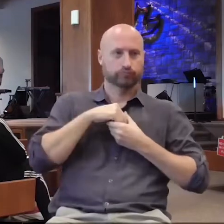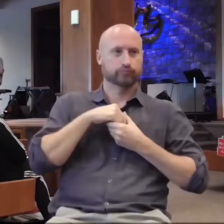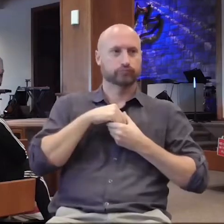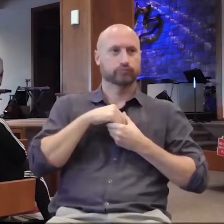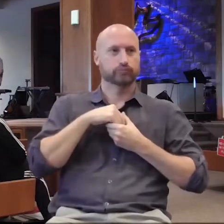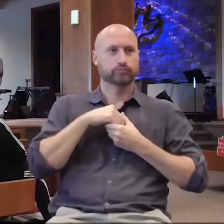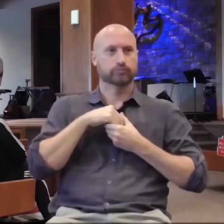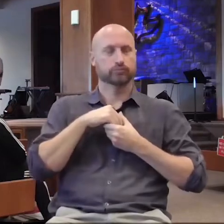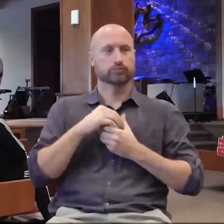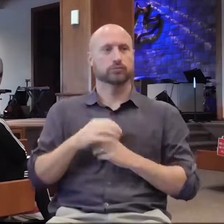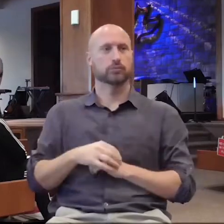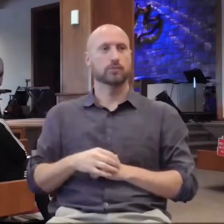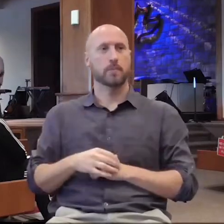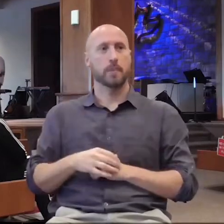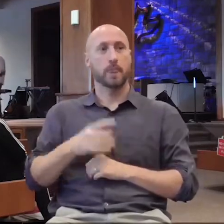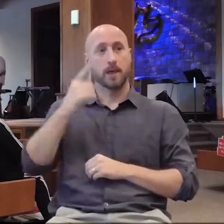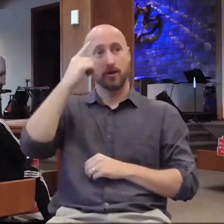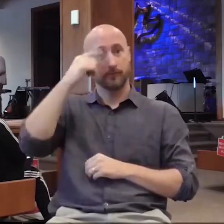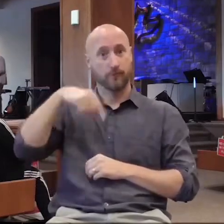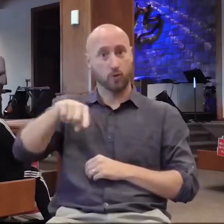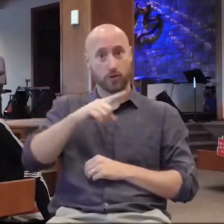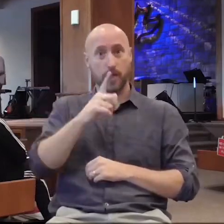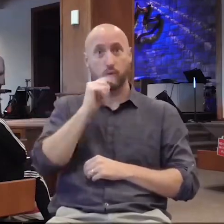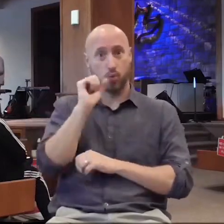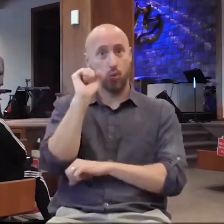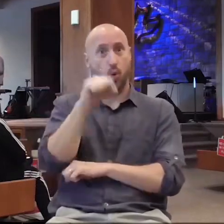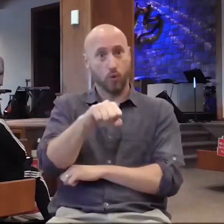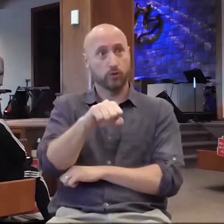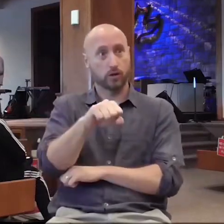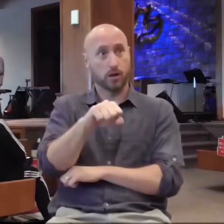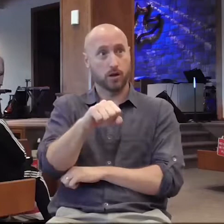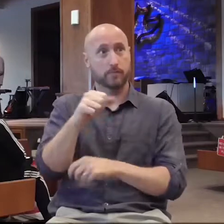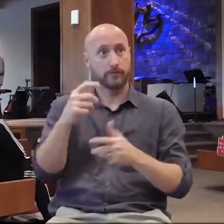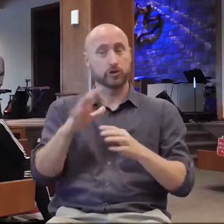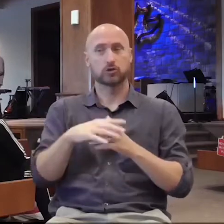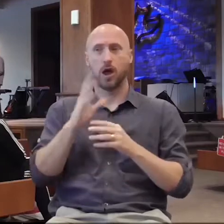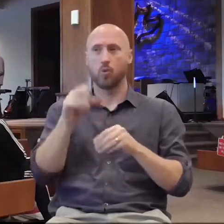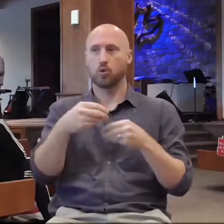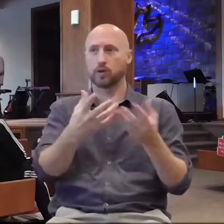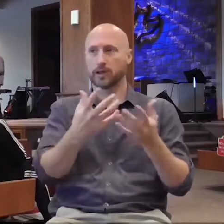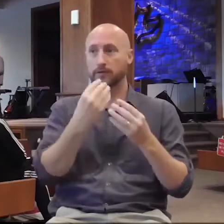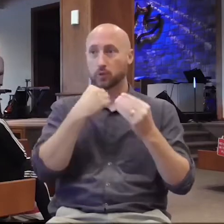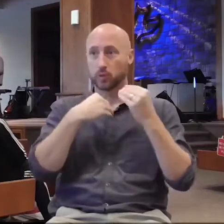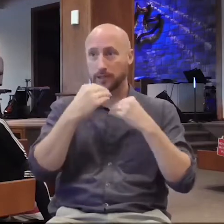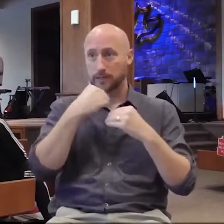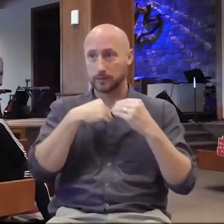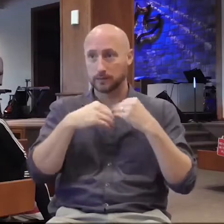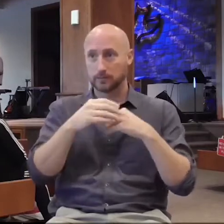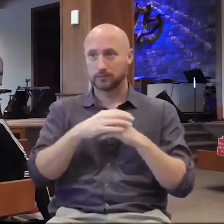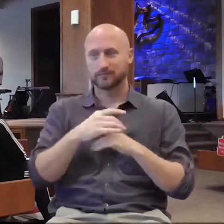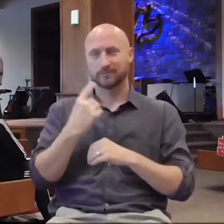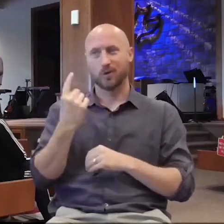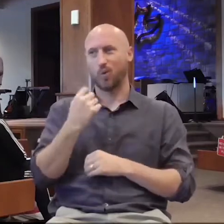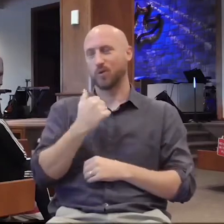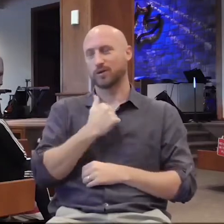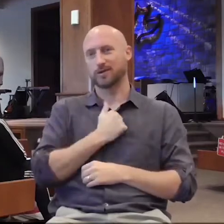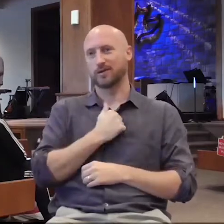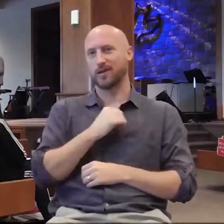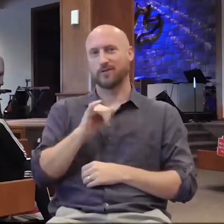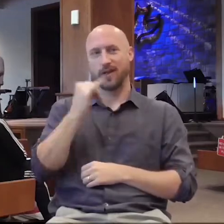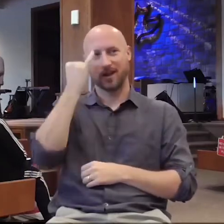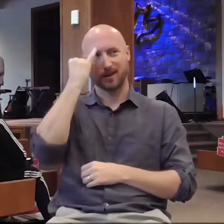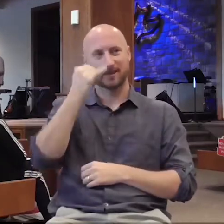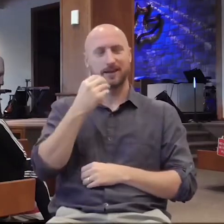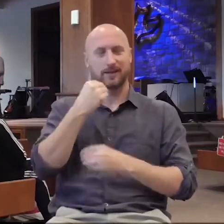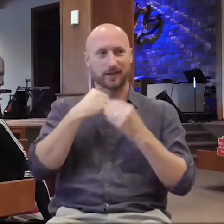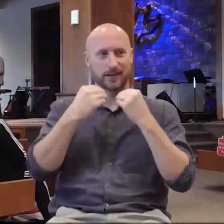And he says, to him that overcometh will I give to eat I always like that idea of eating.